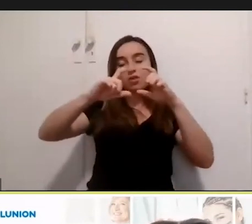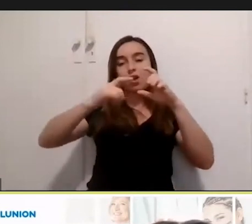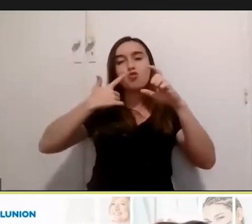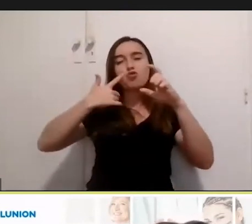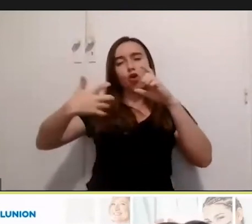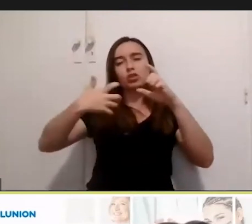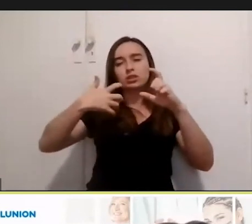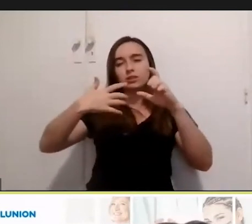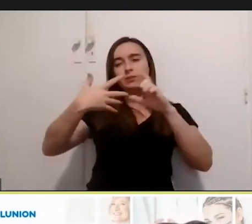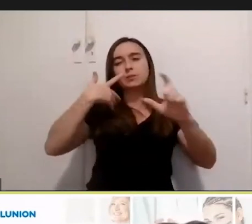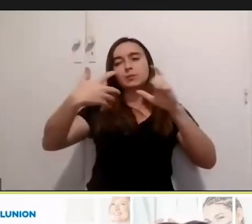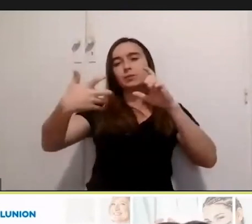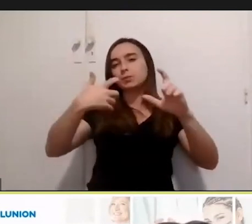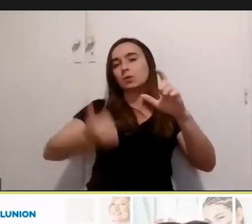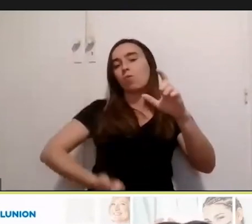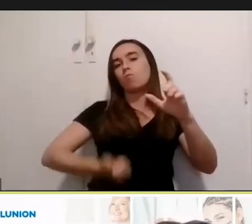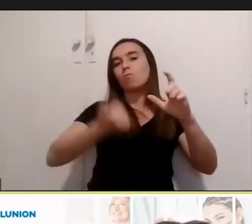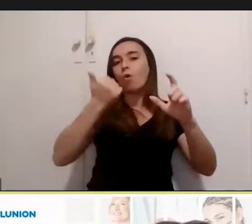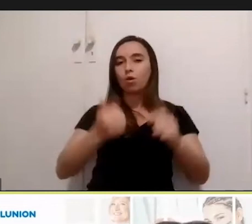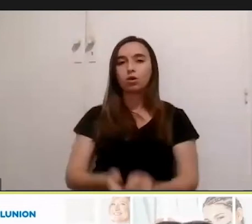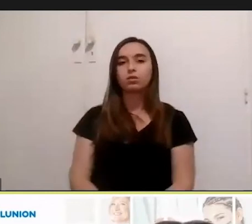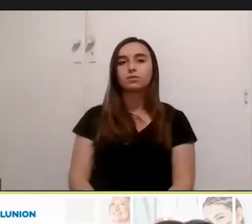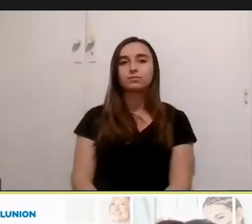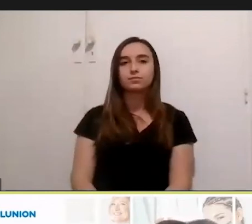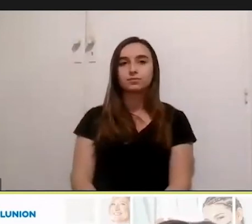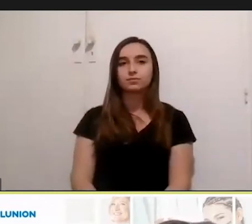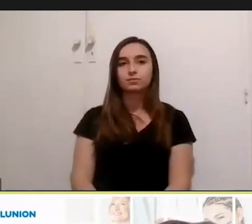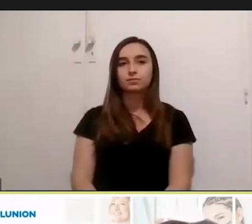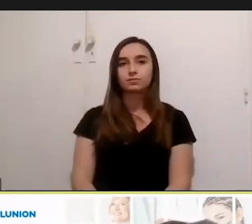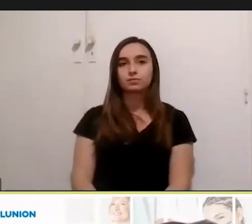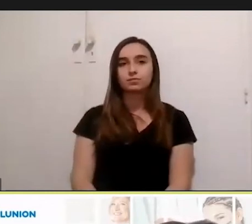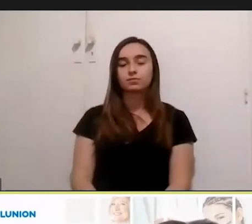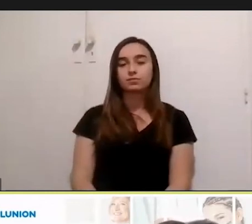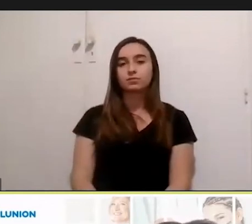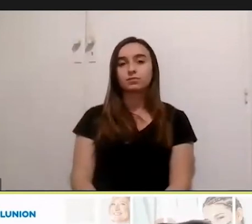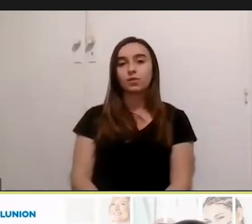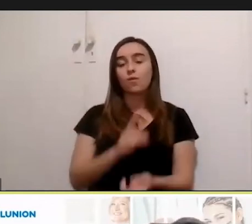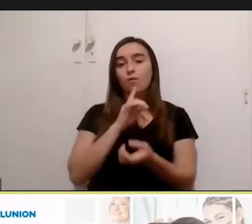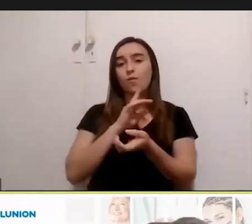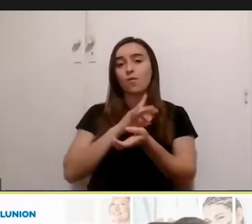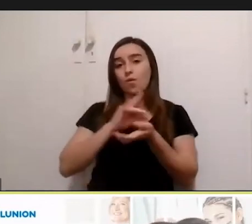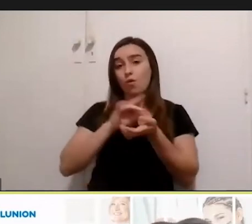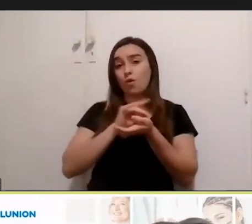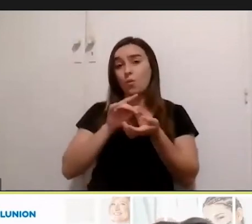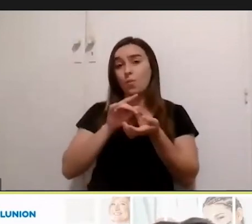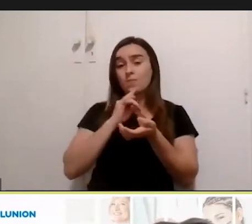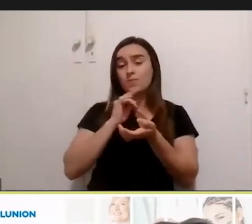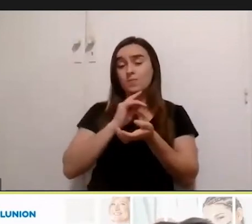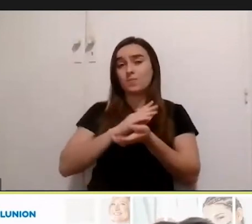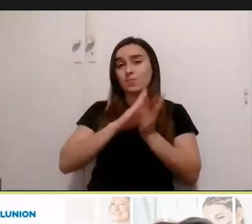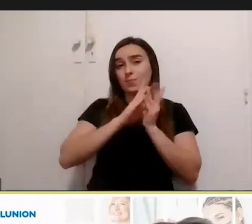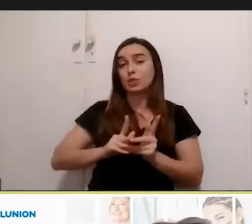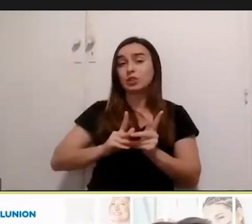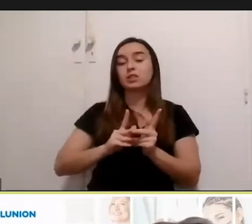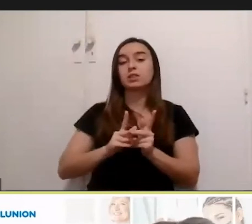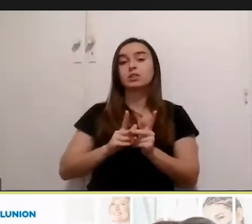In terms of the glucometers, users unfamiliar with those